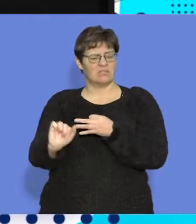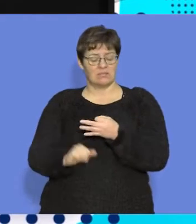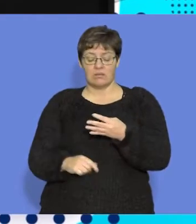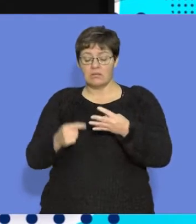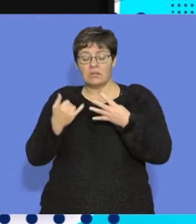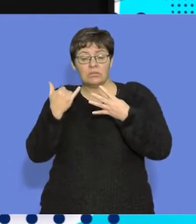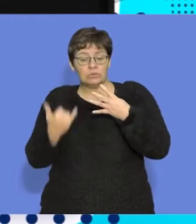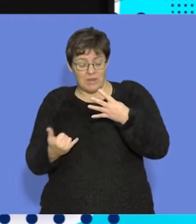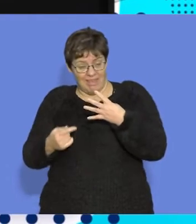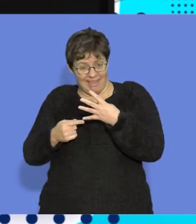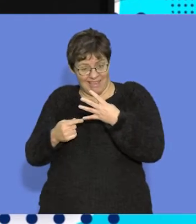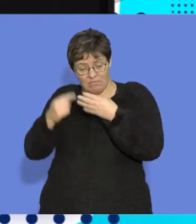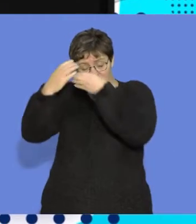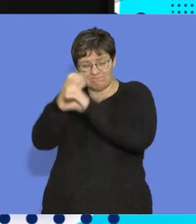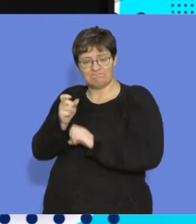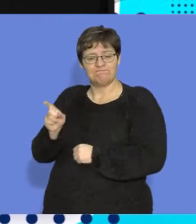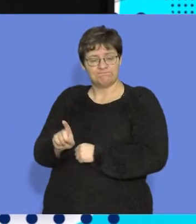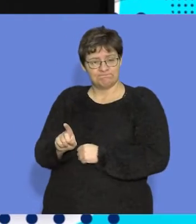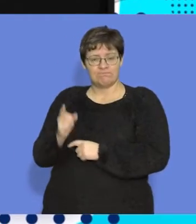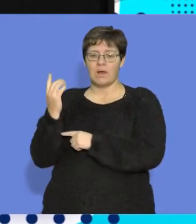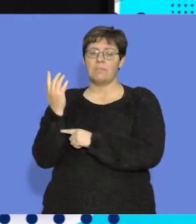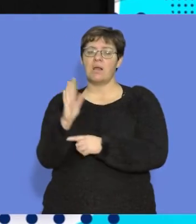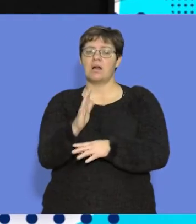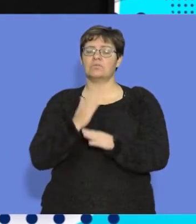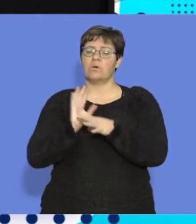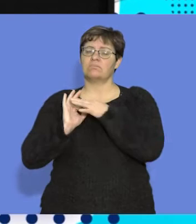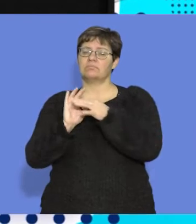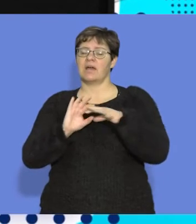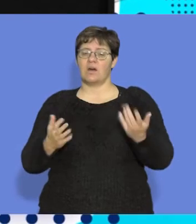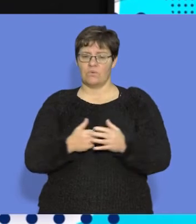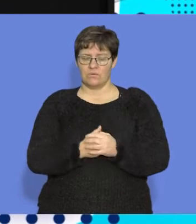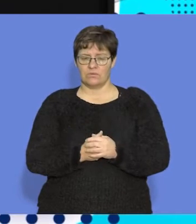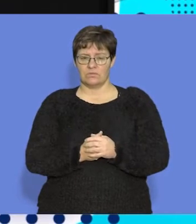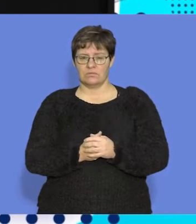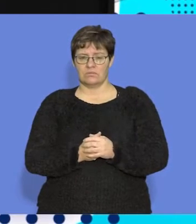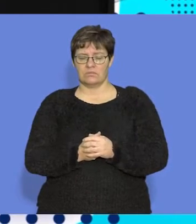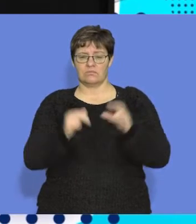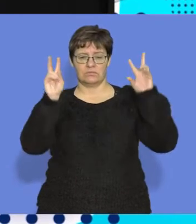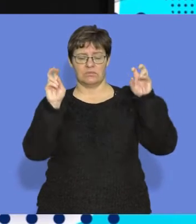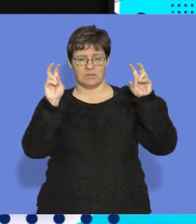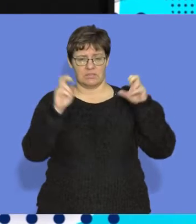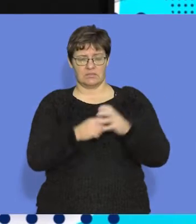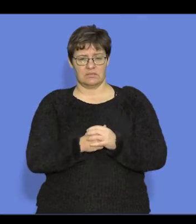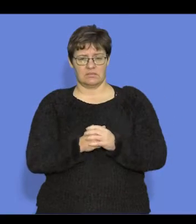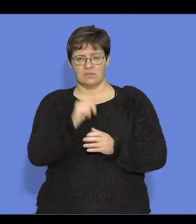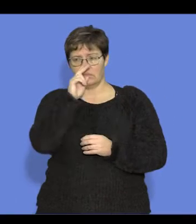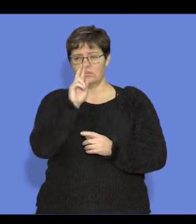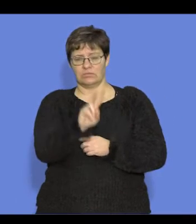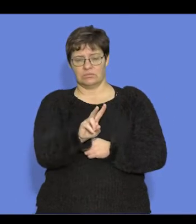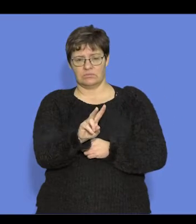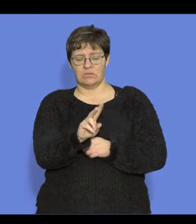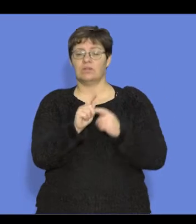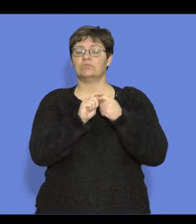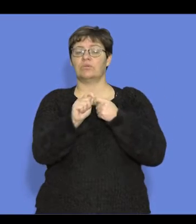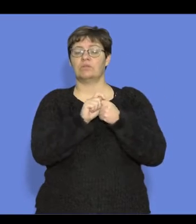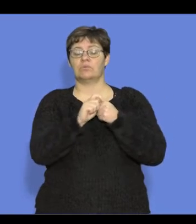on looking at how plants work. And the topic is we're looking at